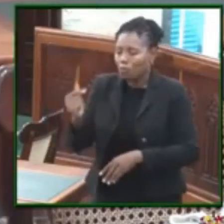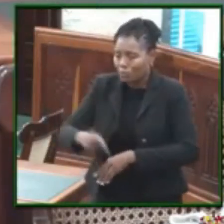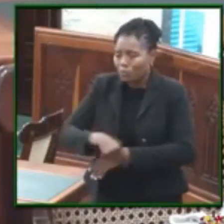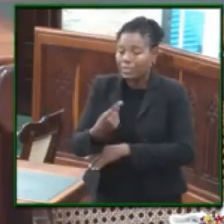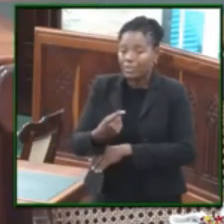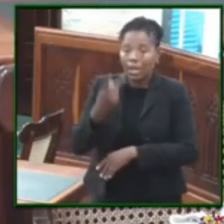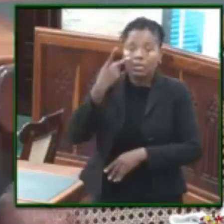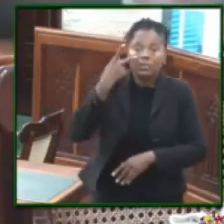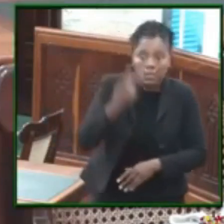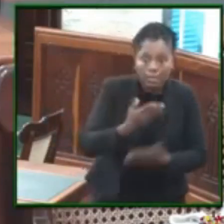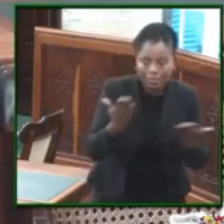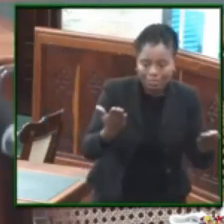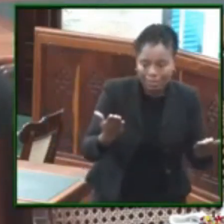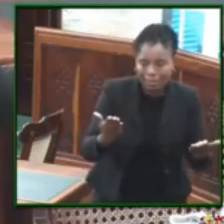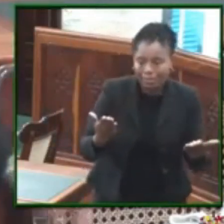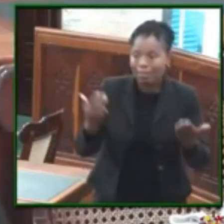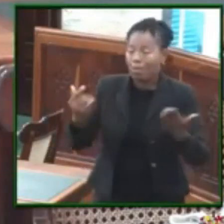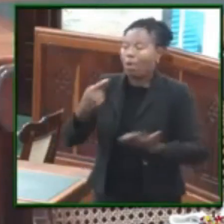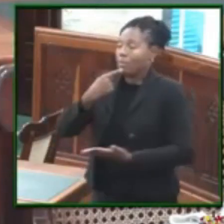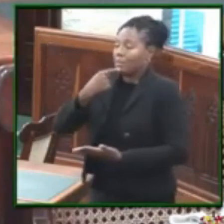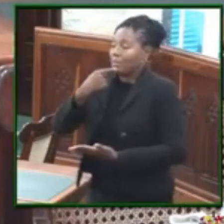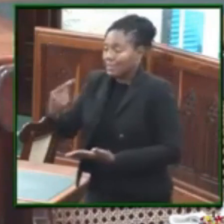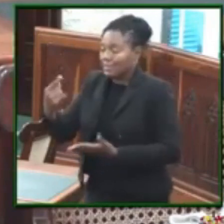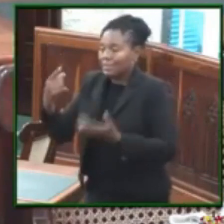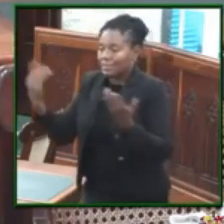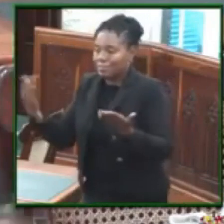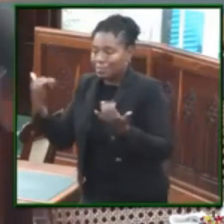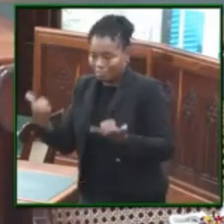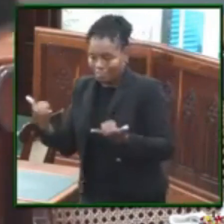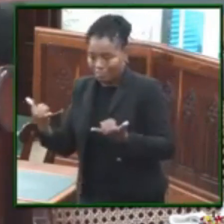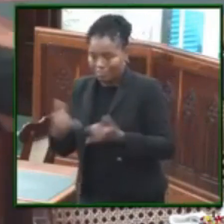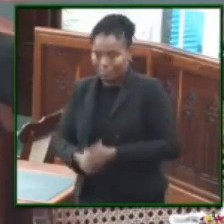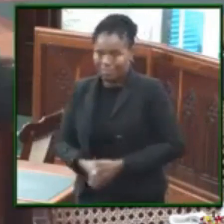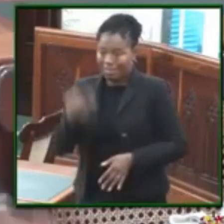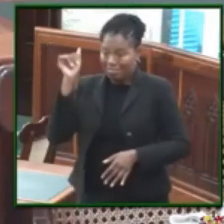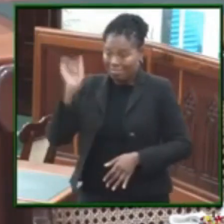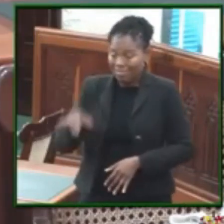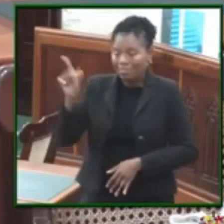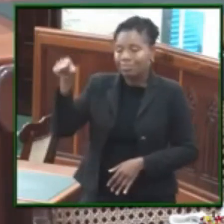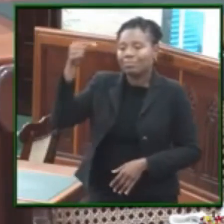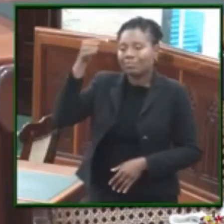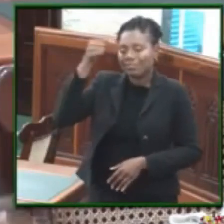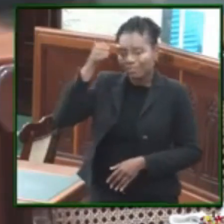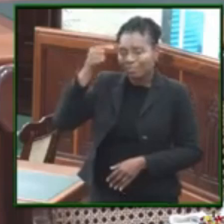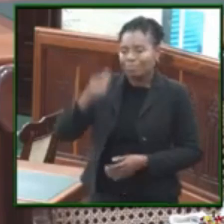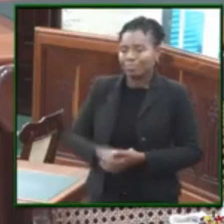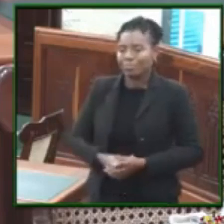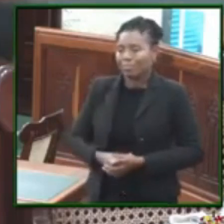something, and I'm saying something now, that this government,